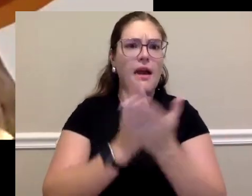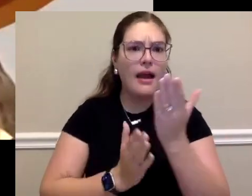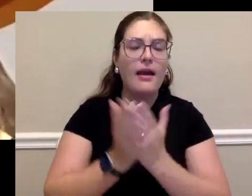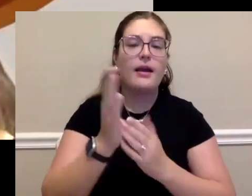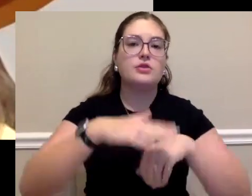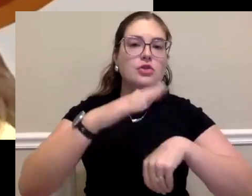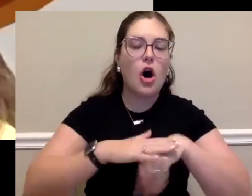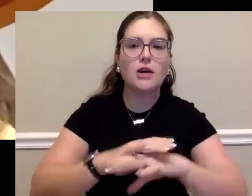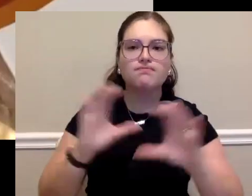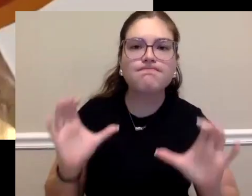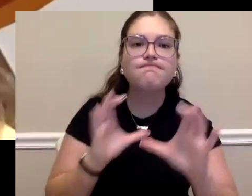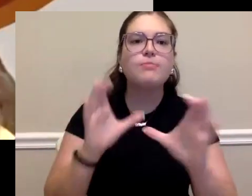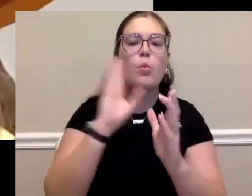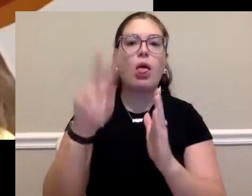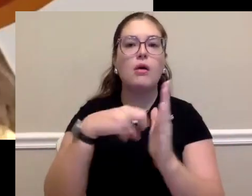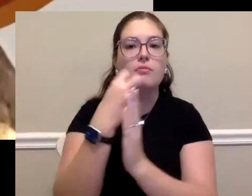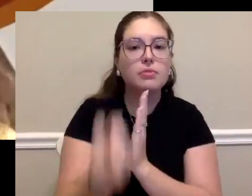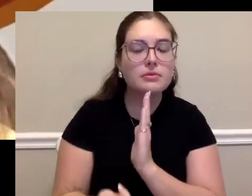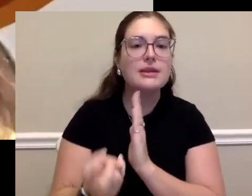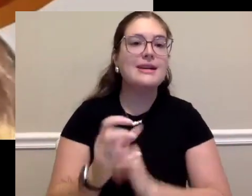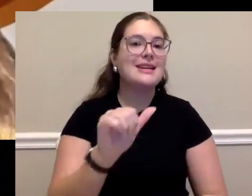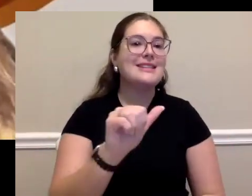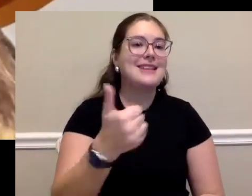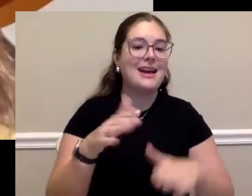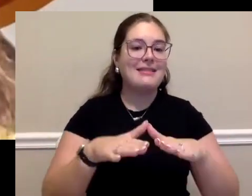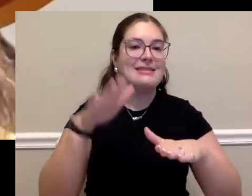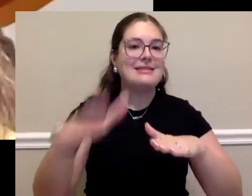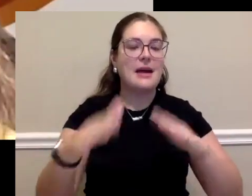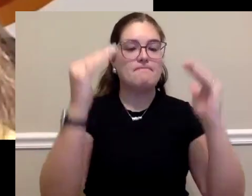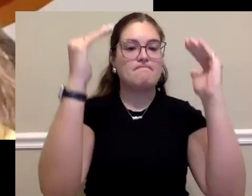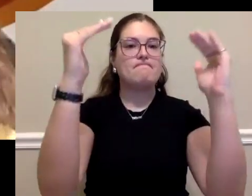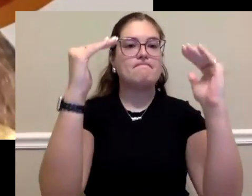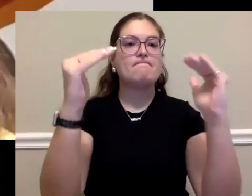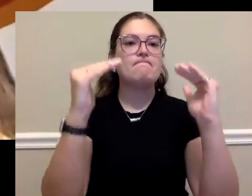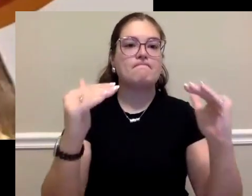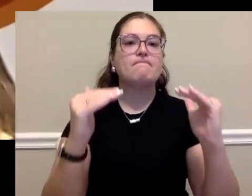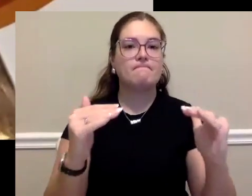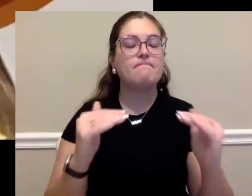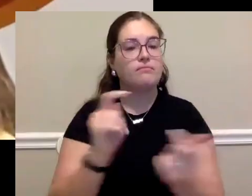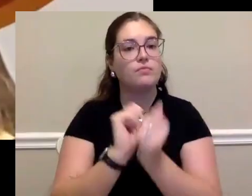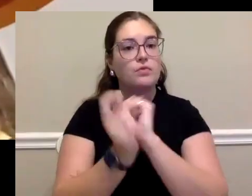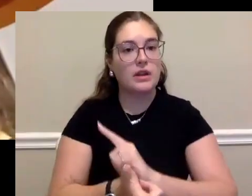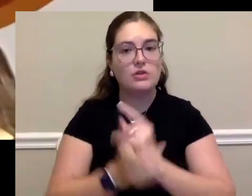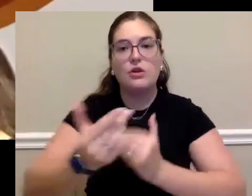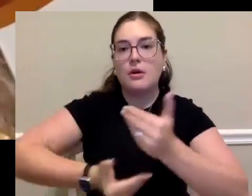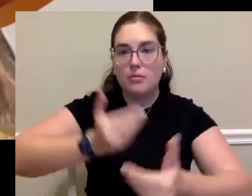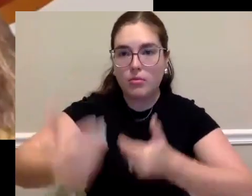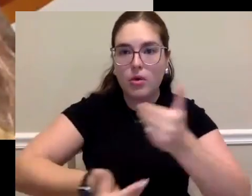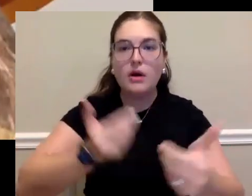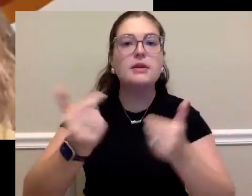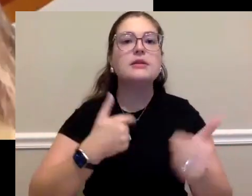participants will explore 10 steps in the translation process, apply essential